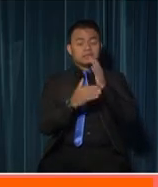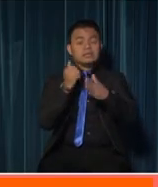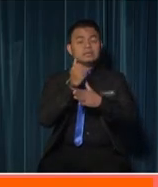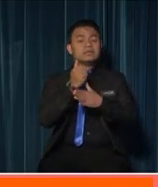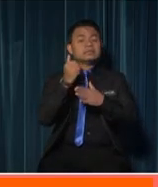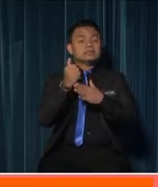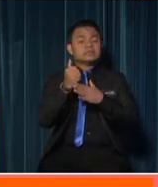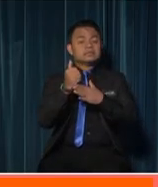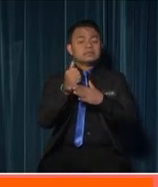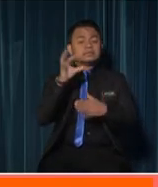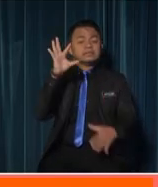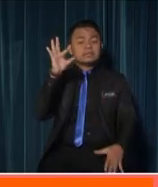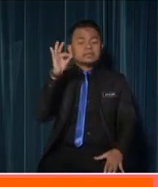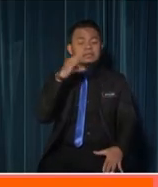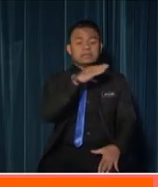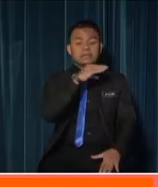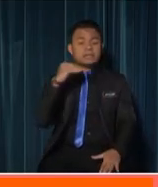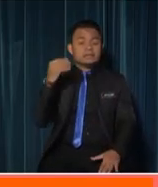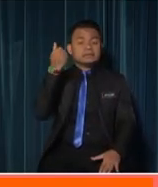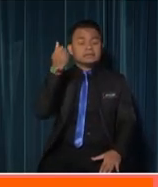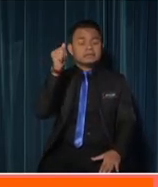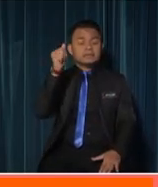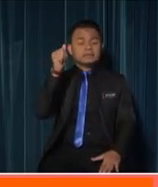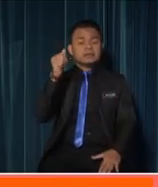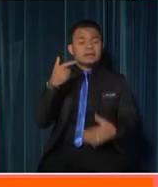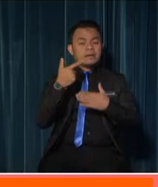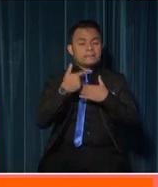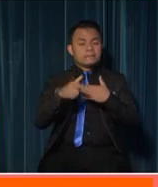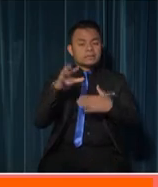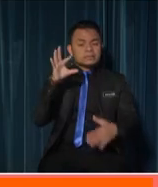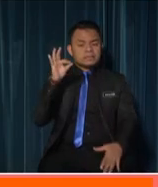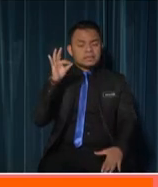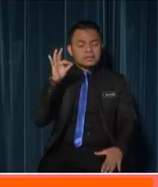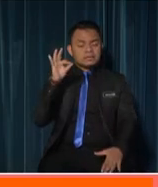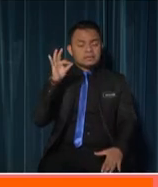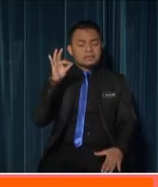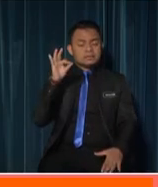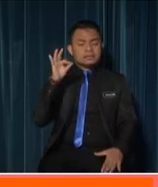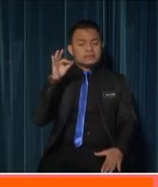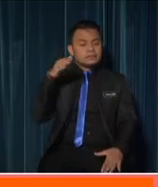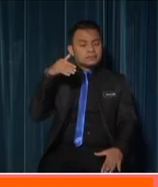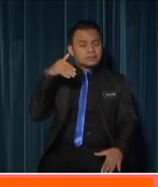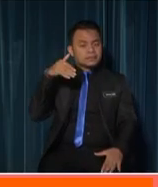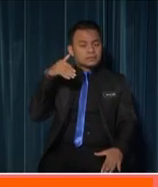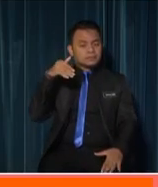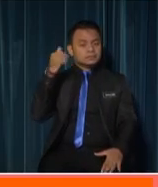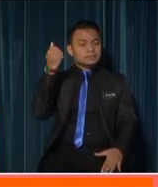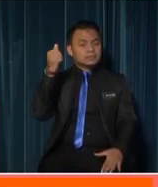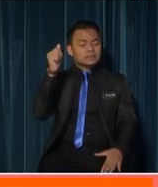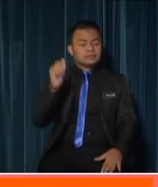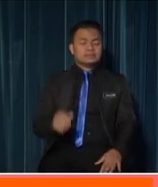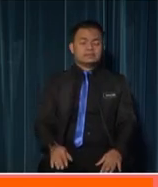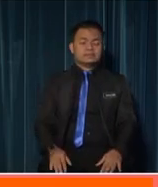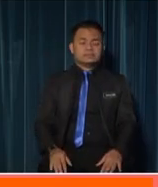and 10. It passed 9, but it has not reached 10.